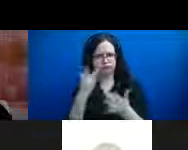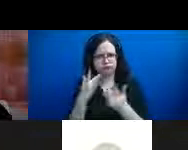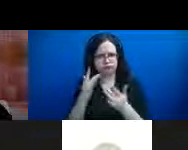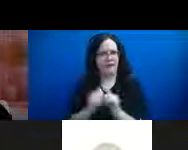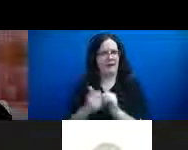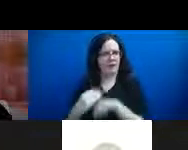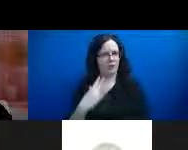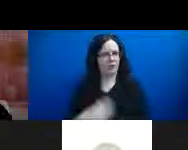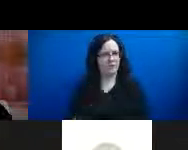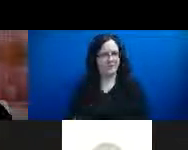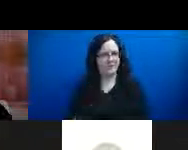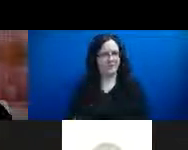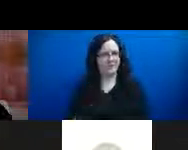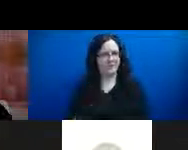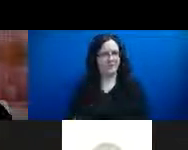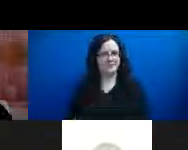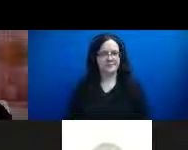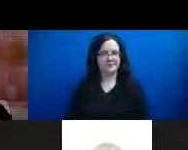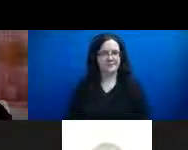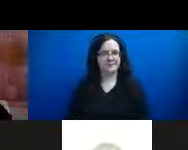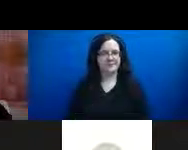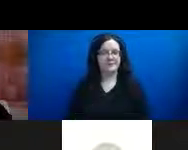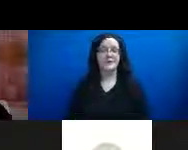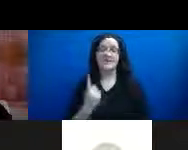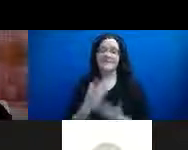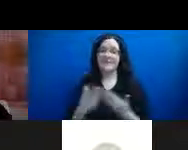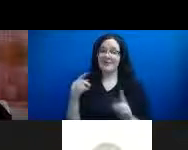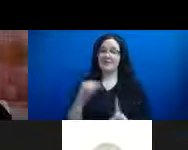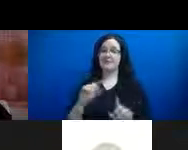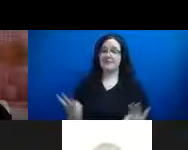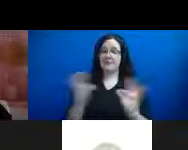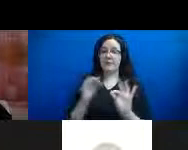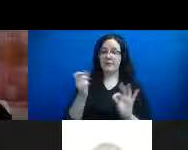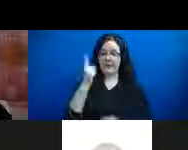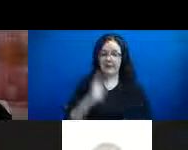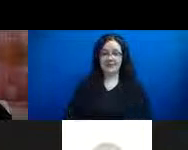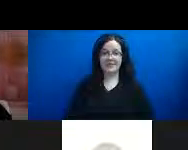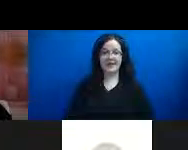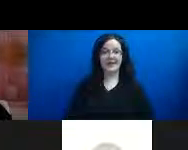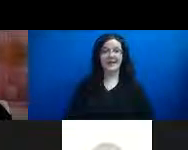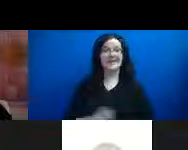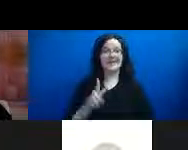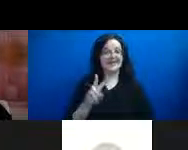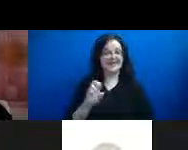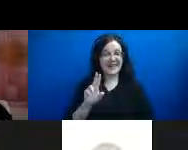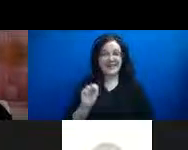And so one of the things to really understand too is even anticipating this can spike